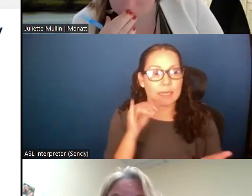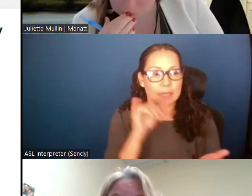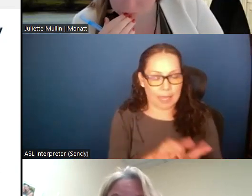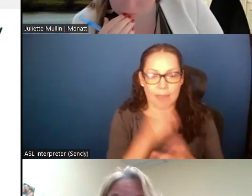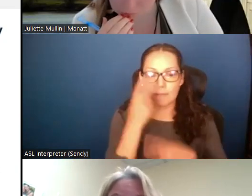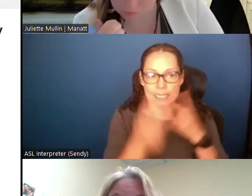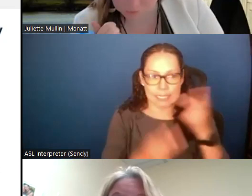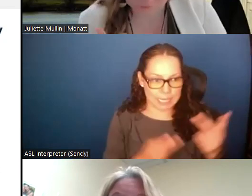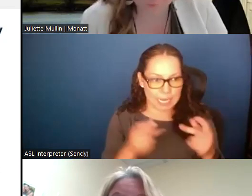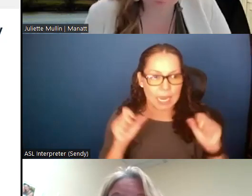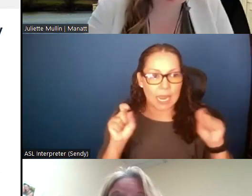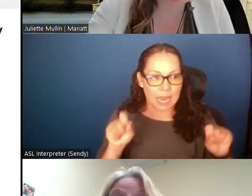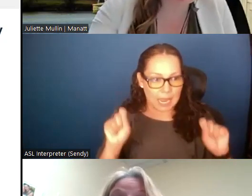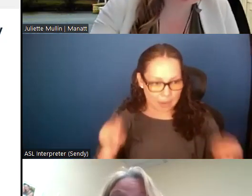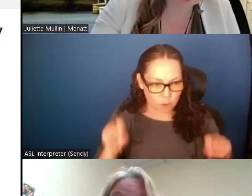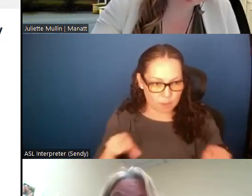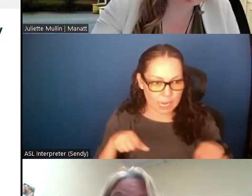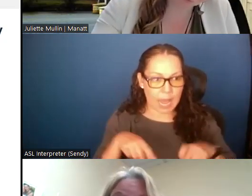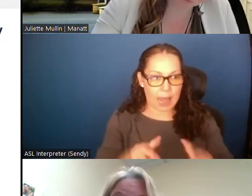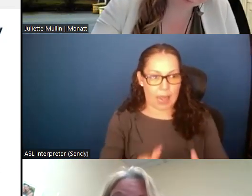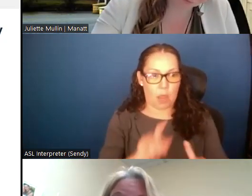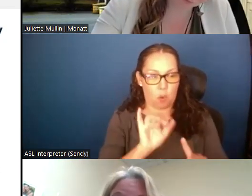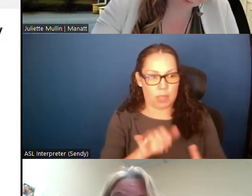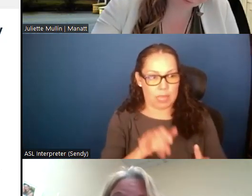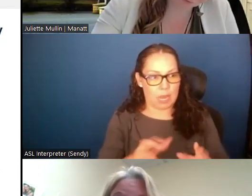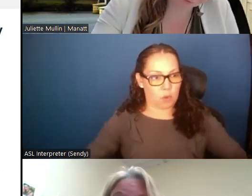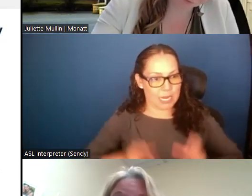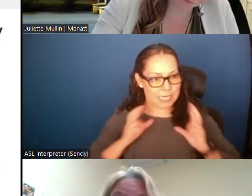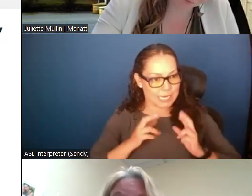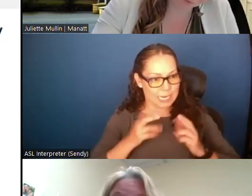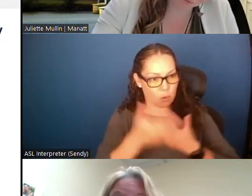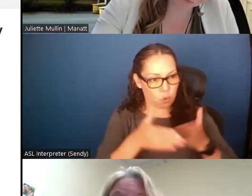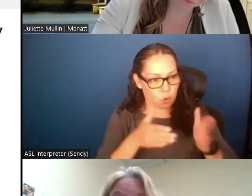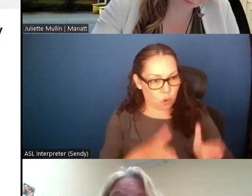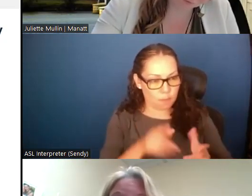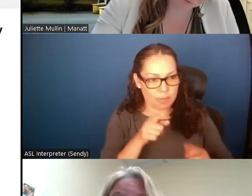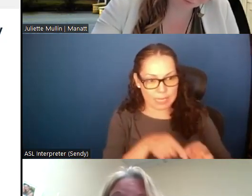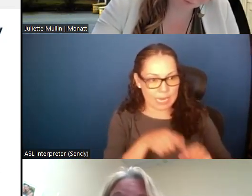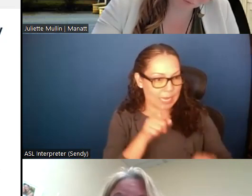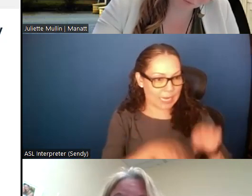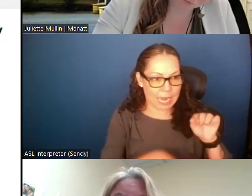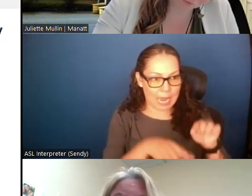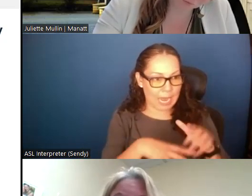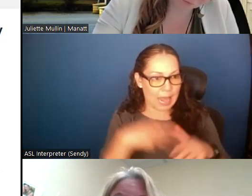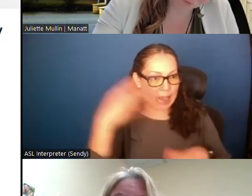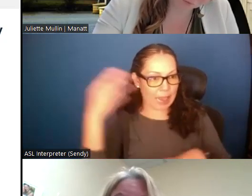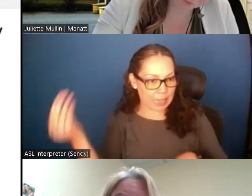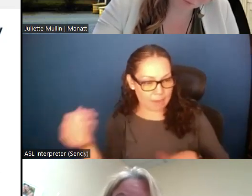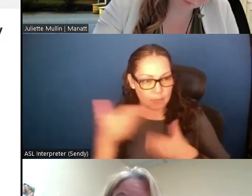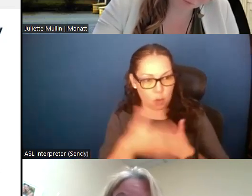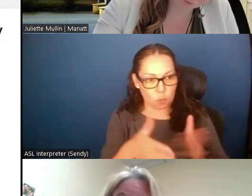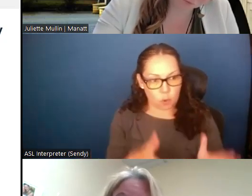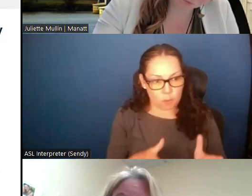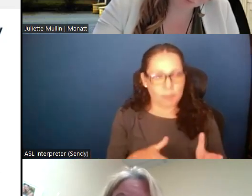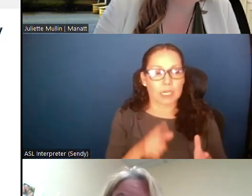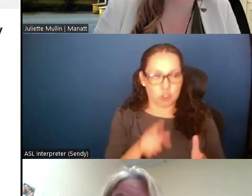in the resident's room when that resident cannot or will not be able to leave their room. It's got to be